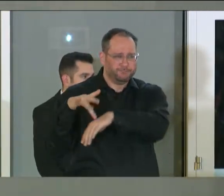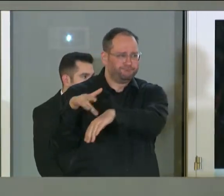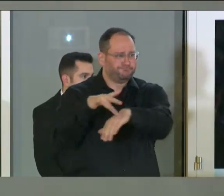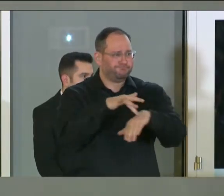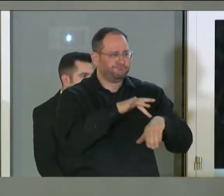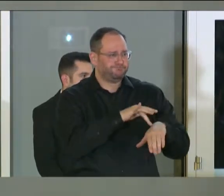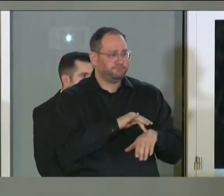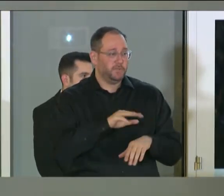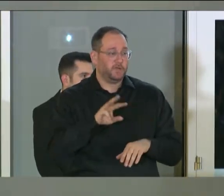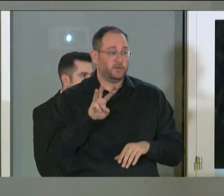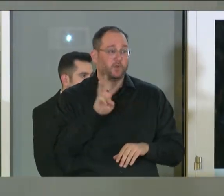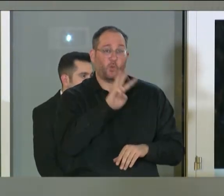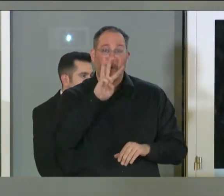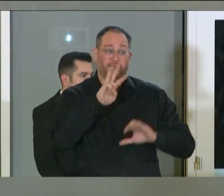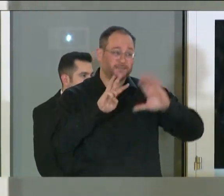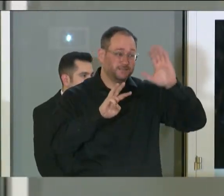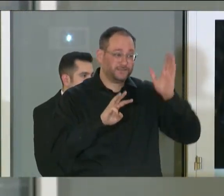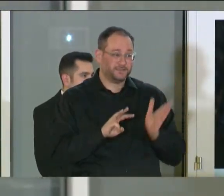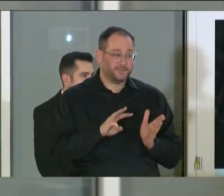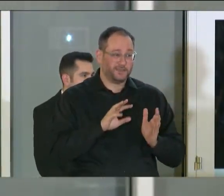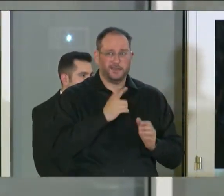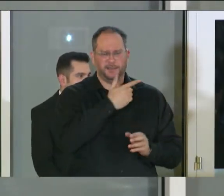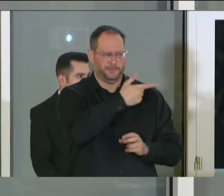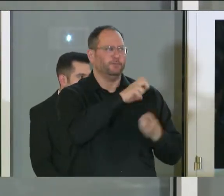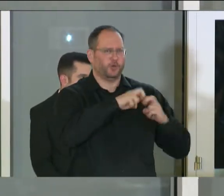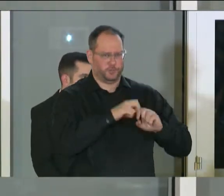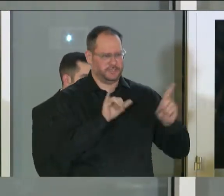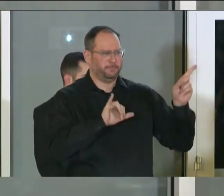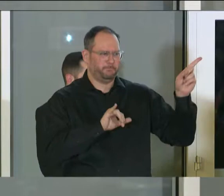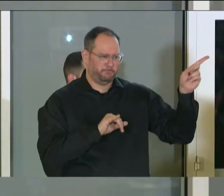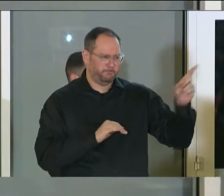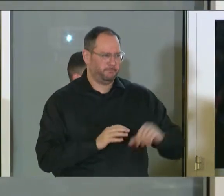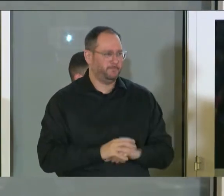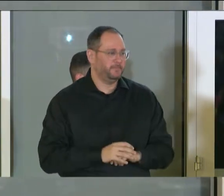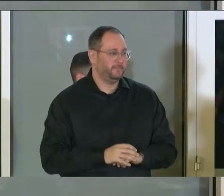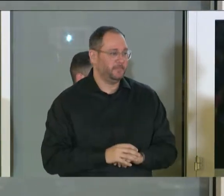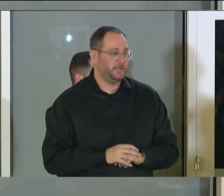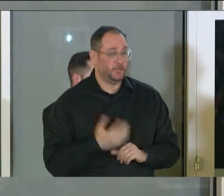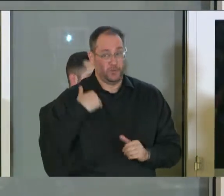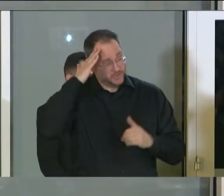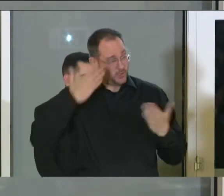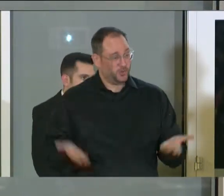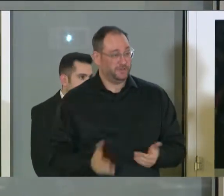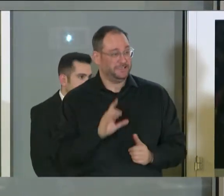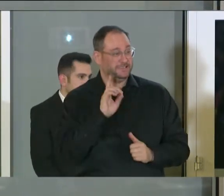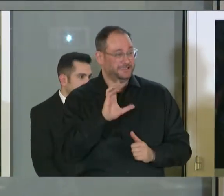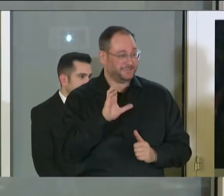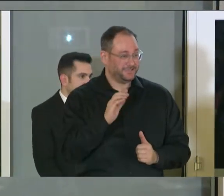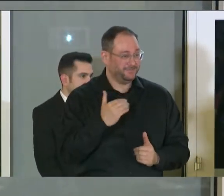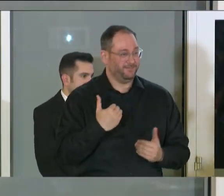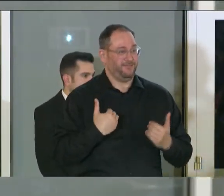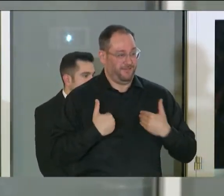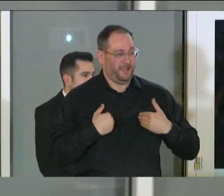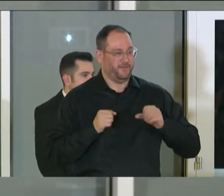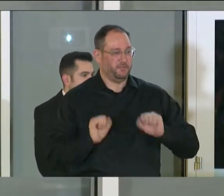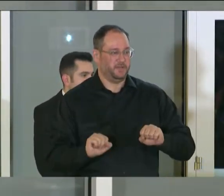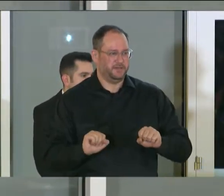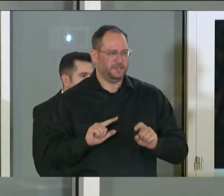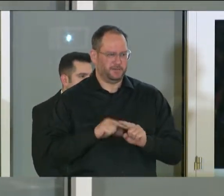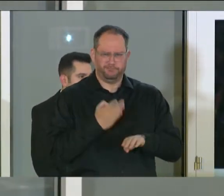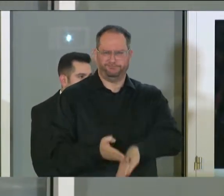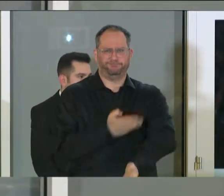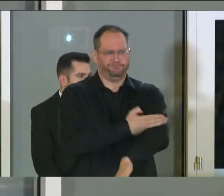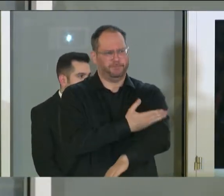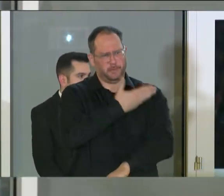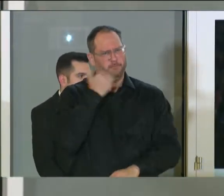issue there too. But we know in Washington, D.C., we have the ability to make significant progress where we want to. The heads part